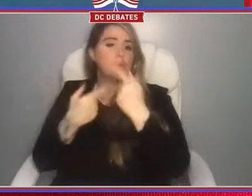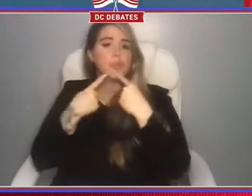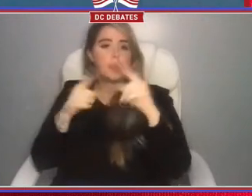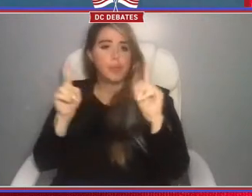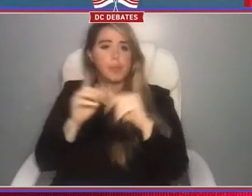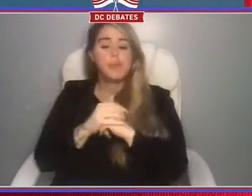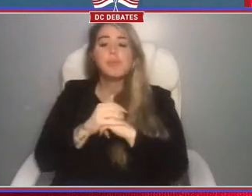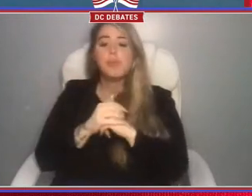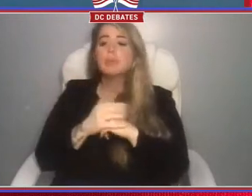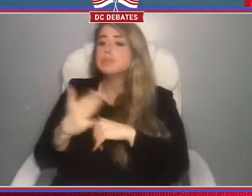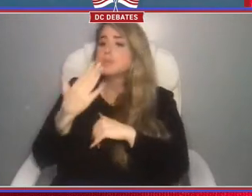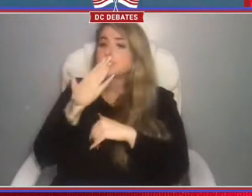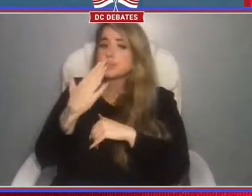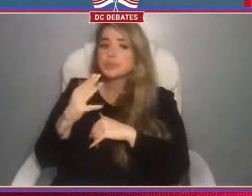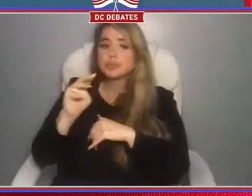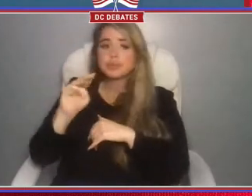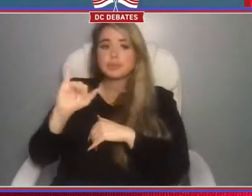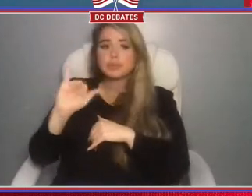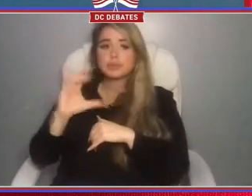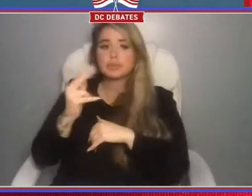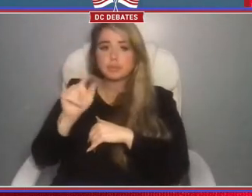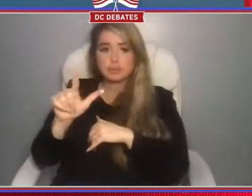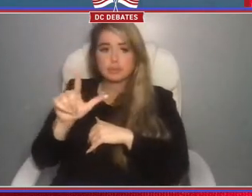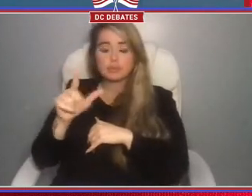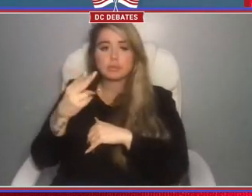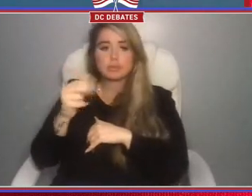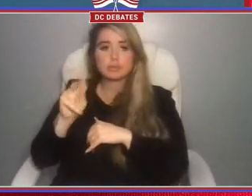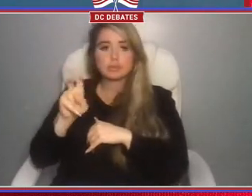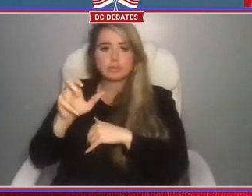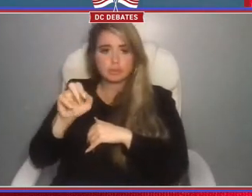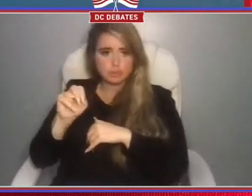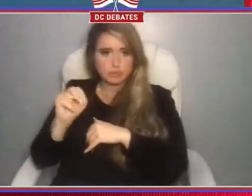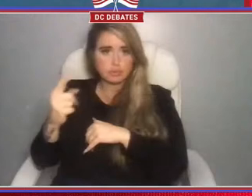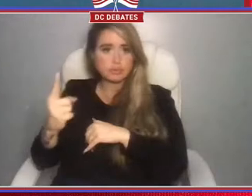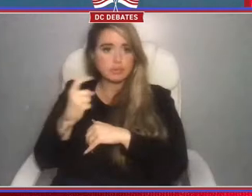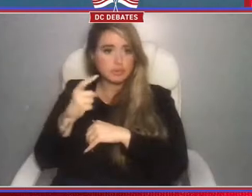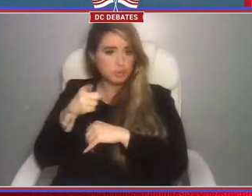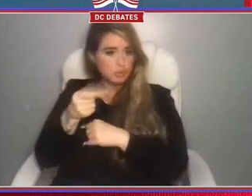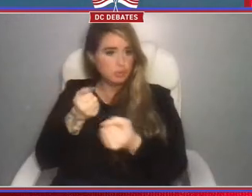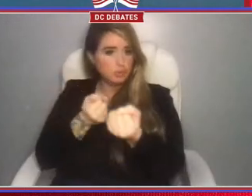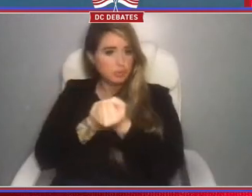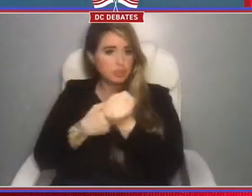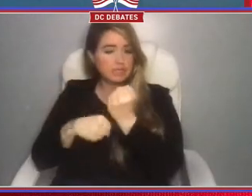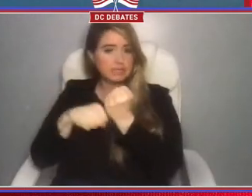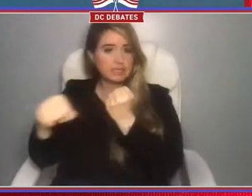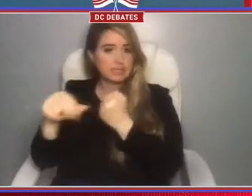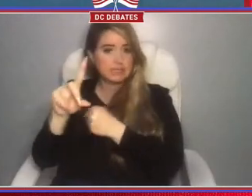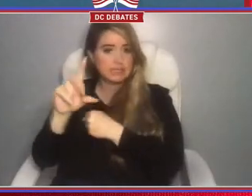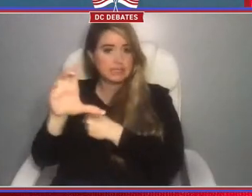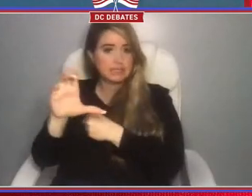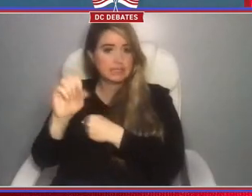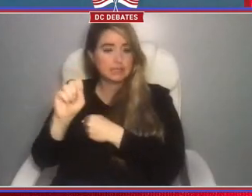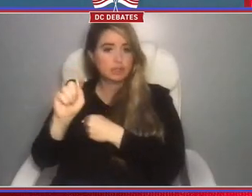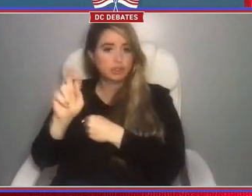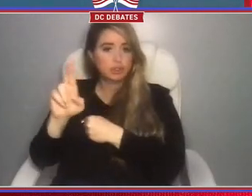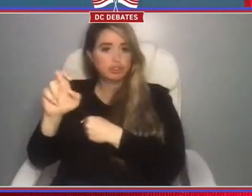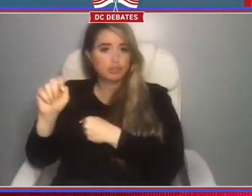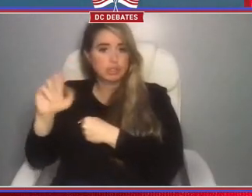And Michael Havlin in the audience asks, do you support extending the D.C. streetcar? Mayor Bowser, I'll start with